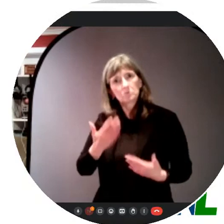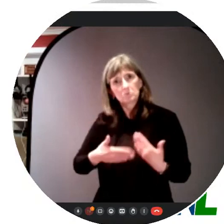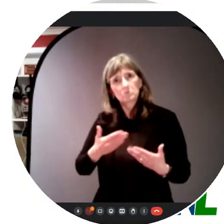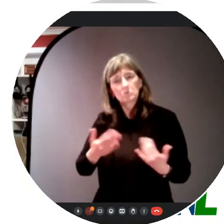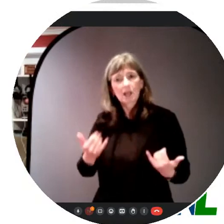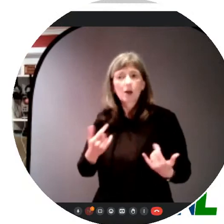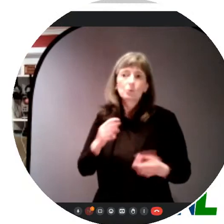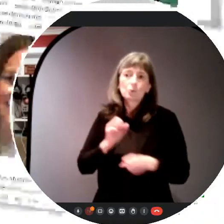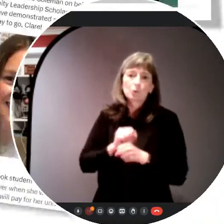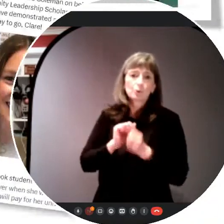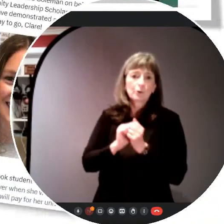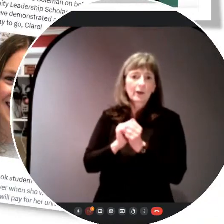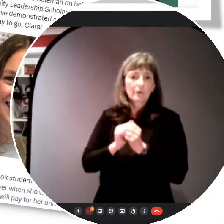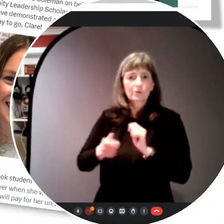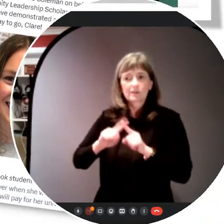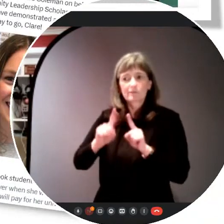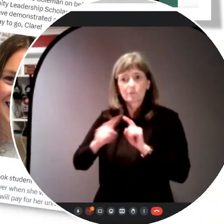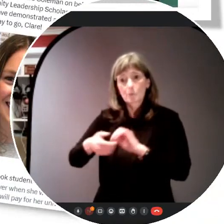partners.